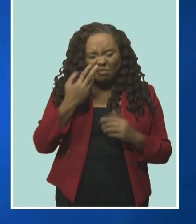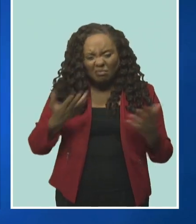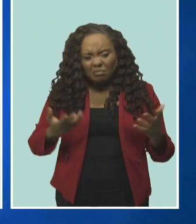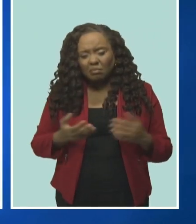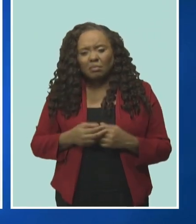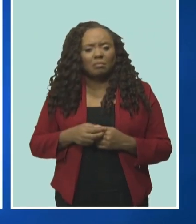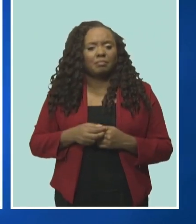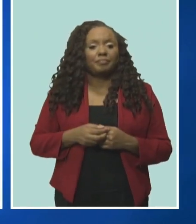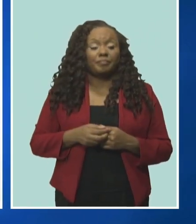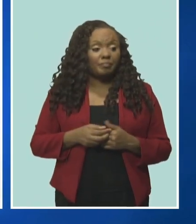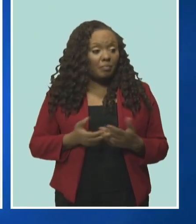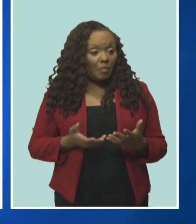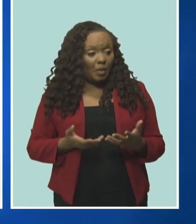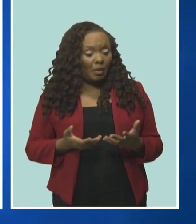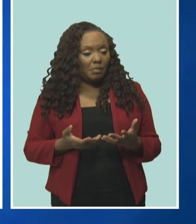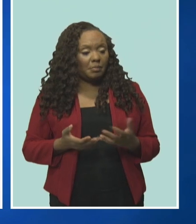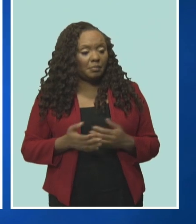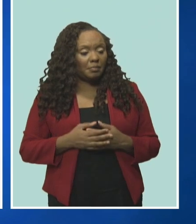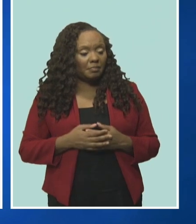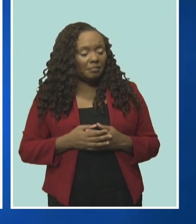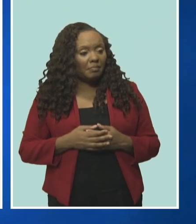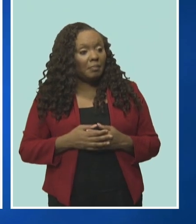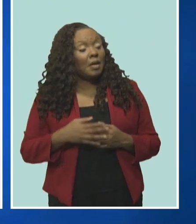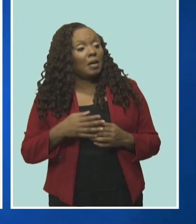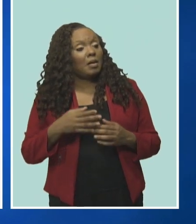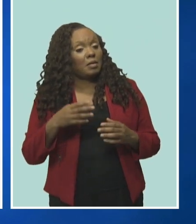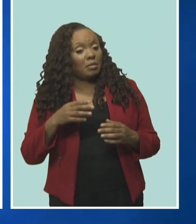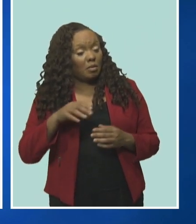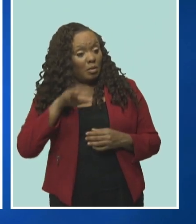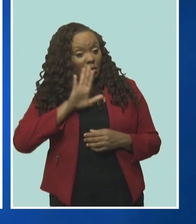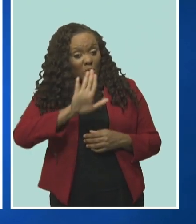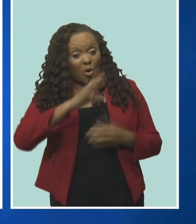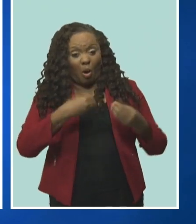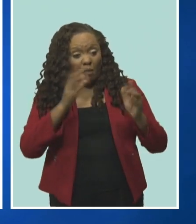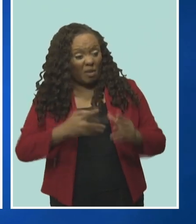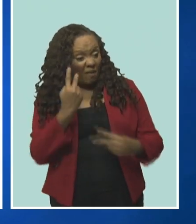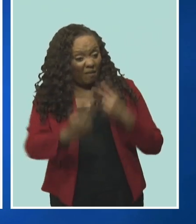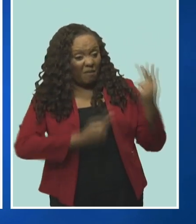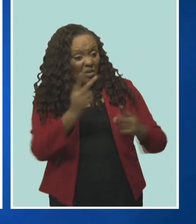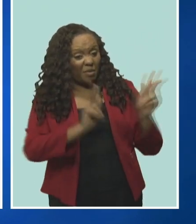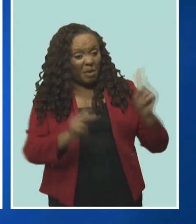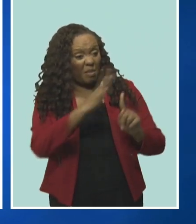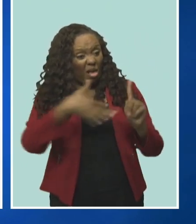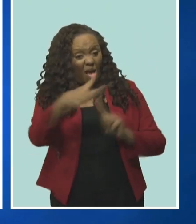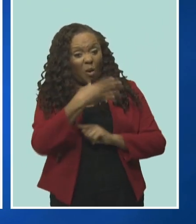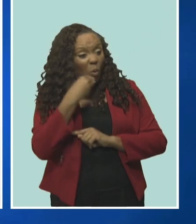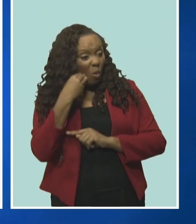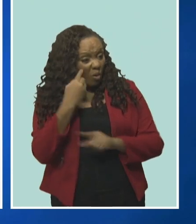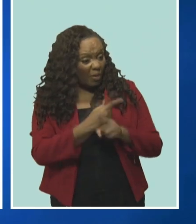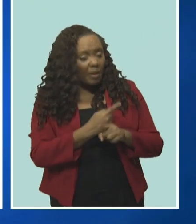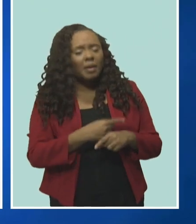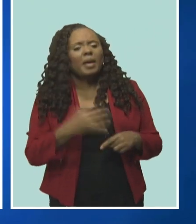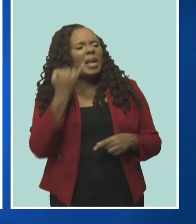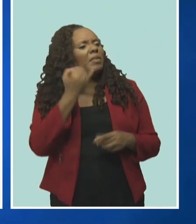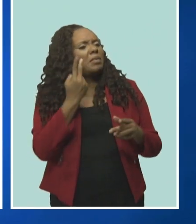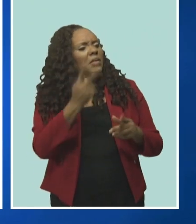have increased regulations, increased your visits really to those properties. Tell us the process once you meet a violation. What do you